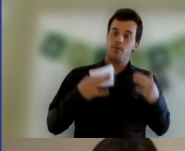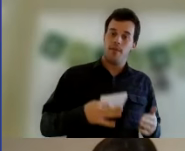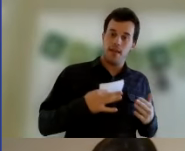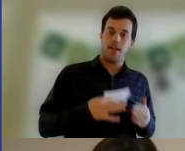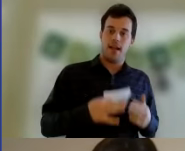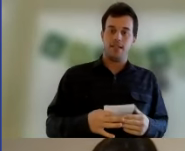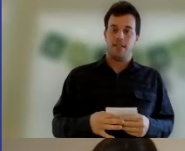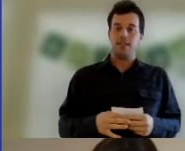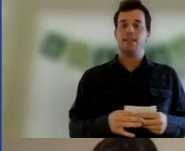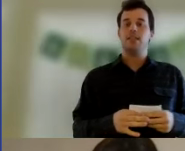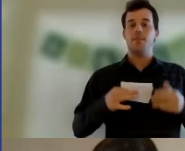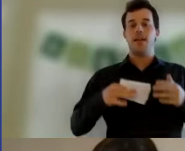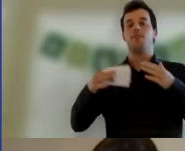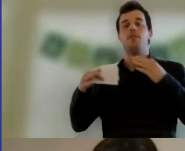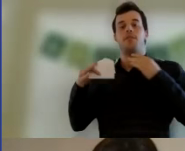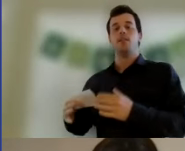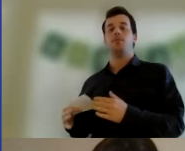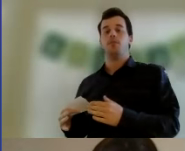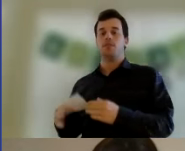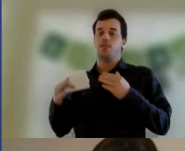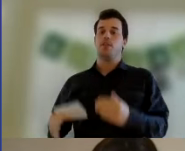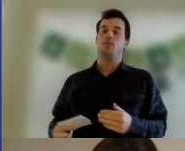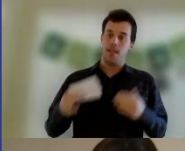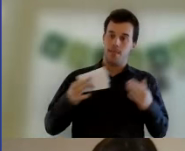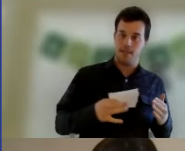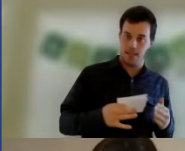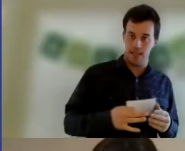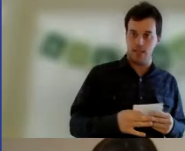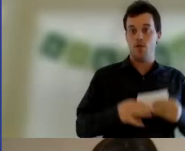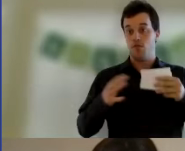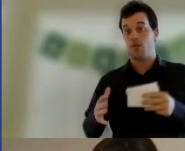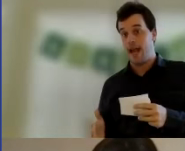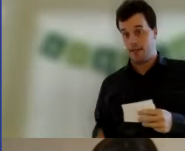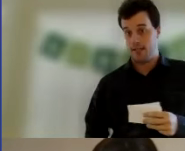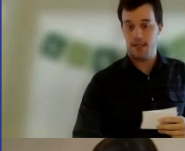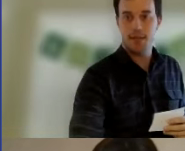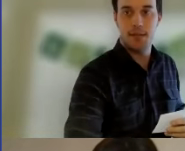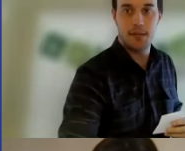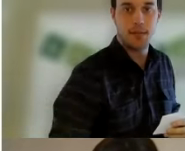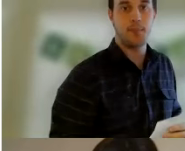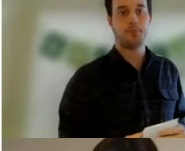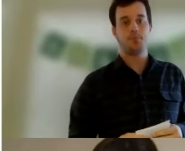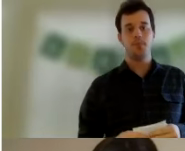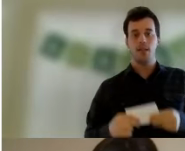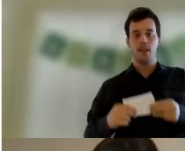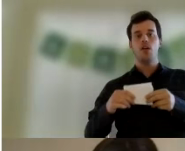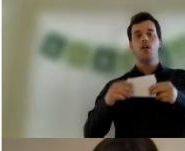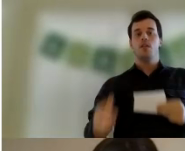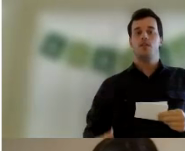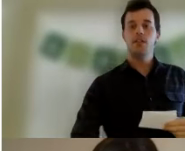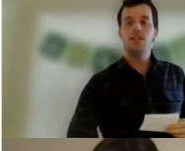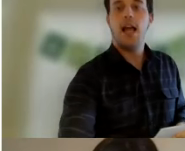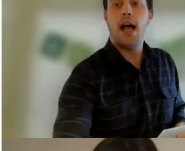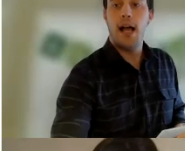for affordable broadband internet access and make it more available to individuals and businesses who don't have it.